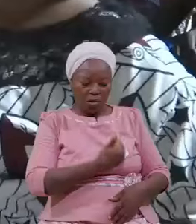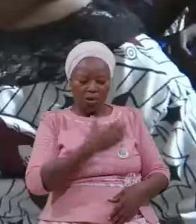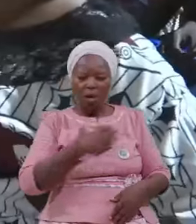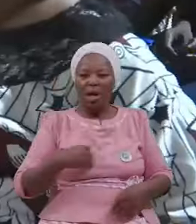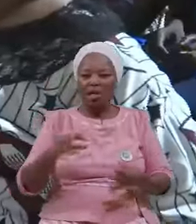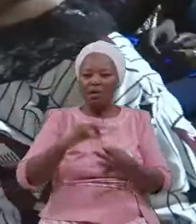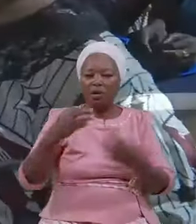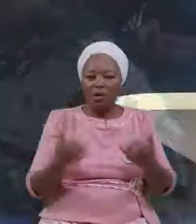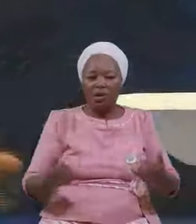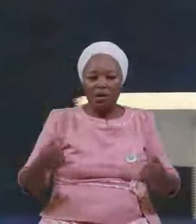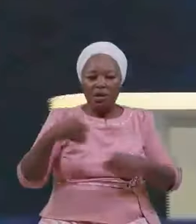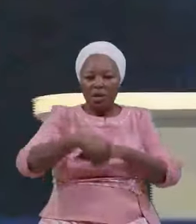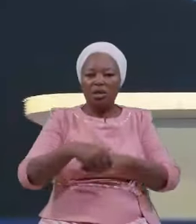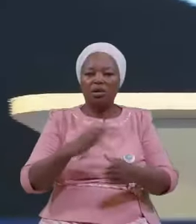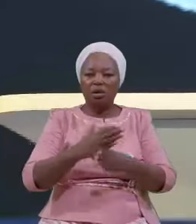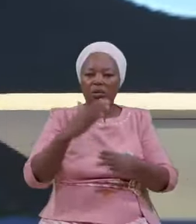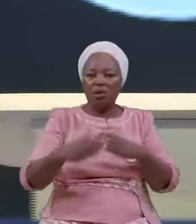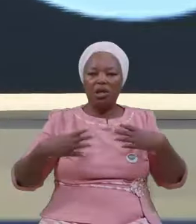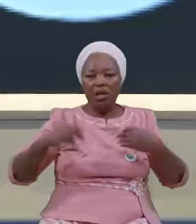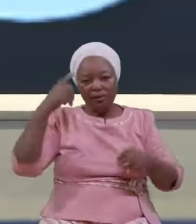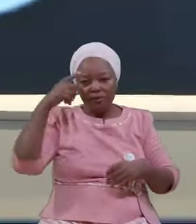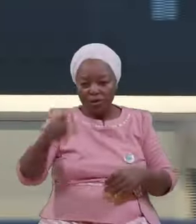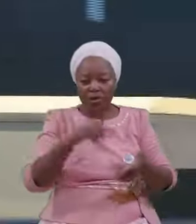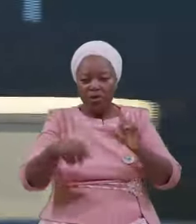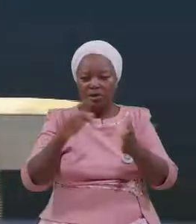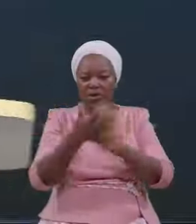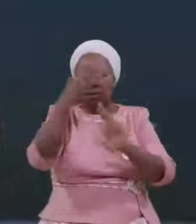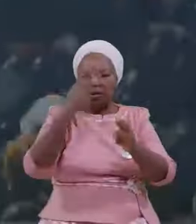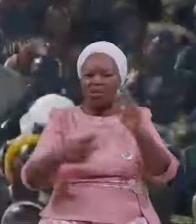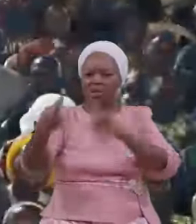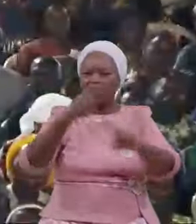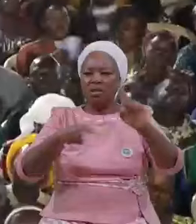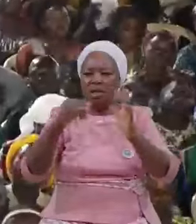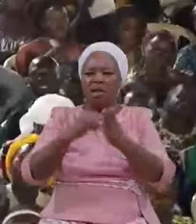you. For me. For me.